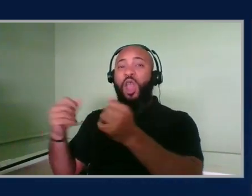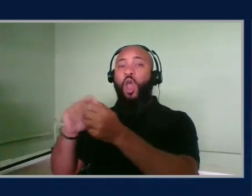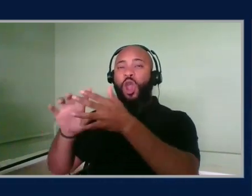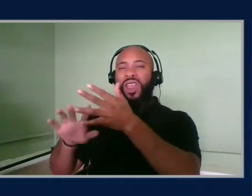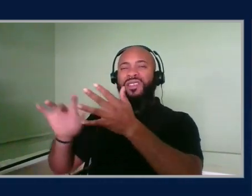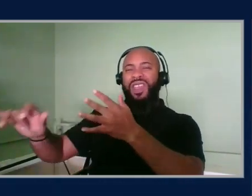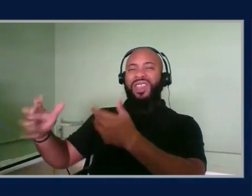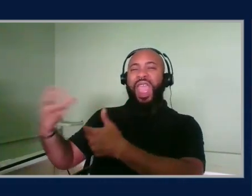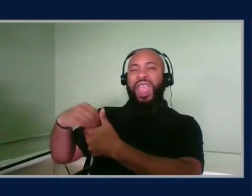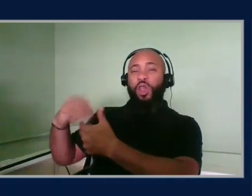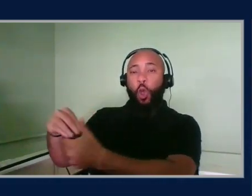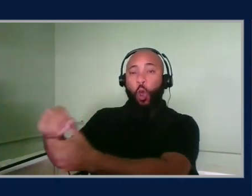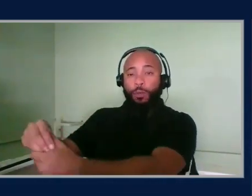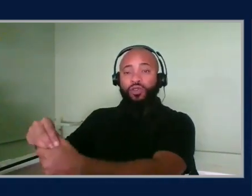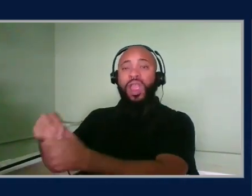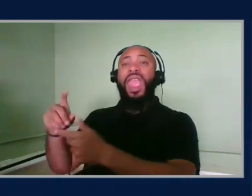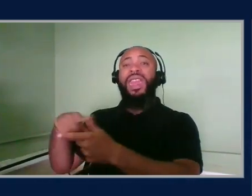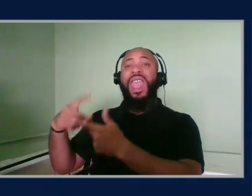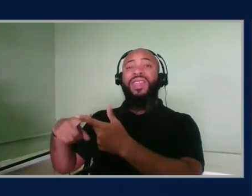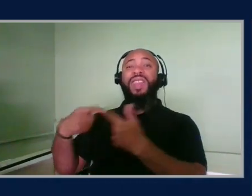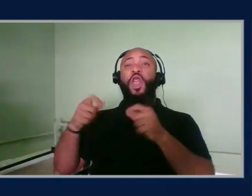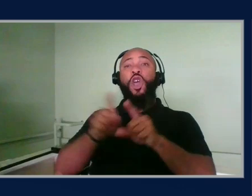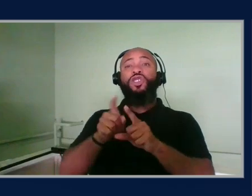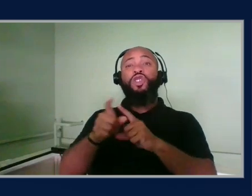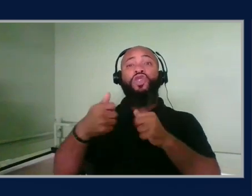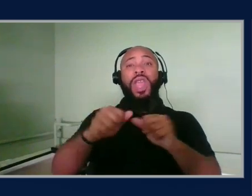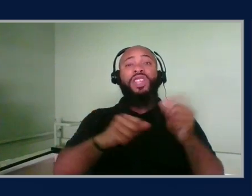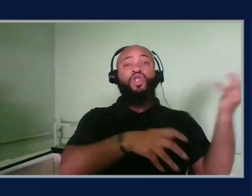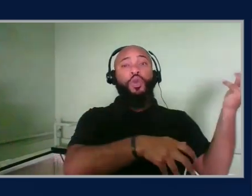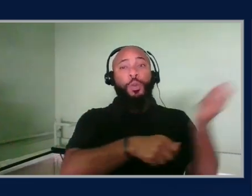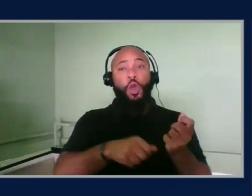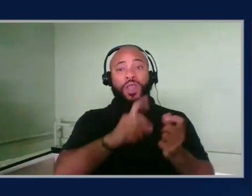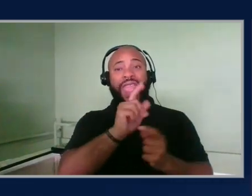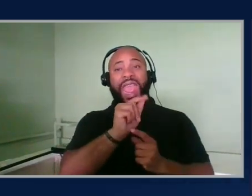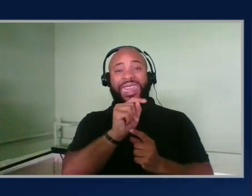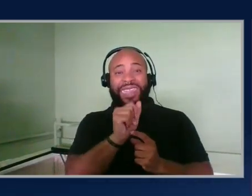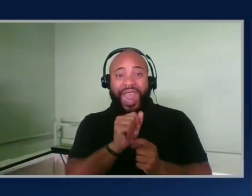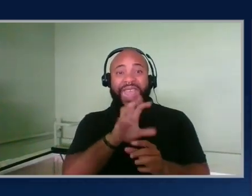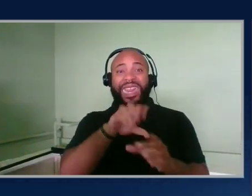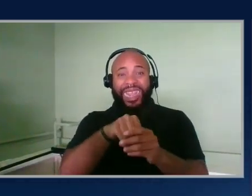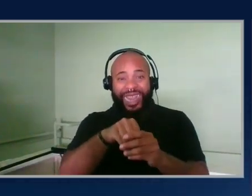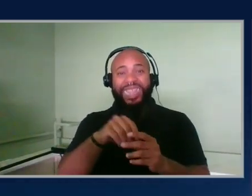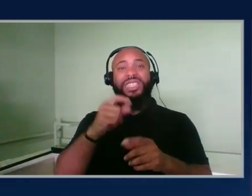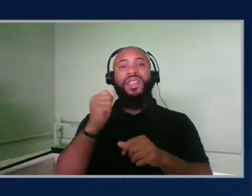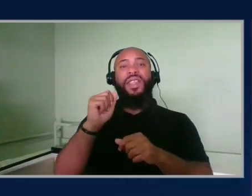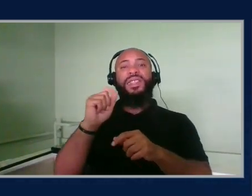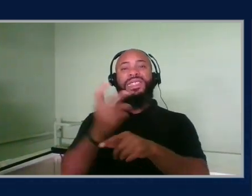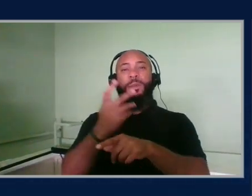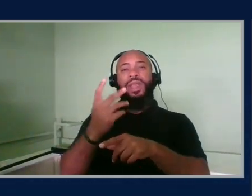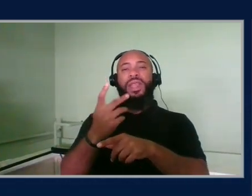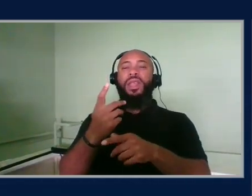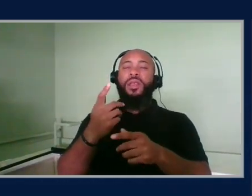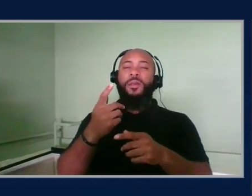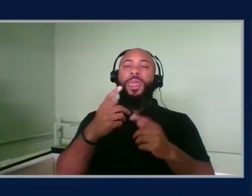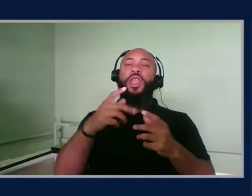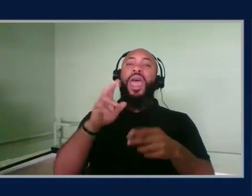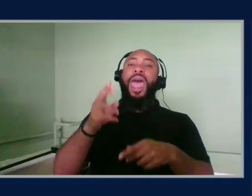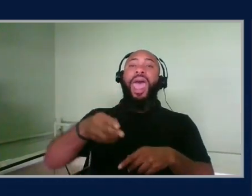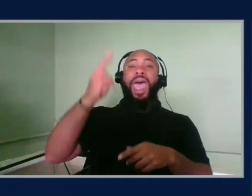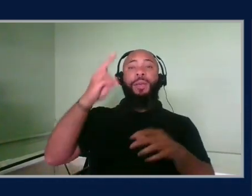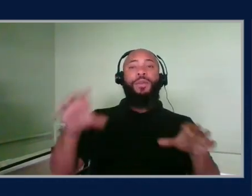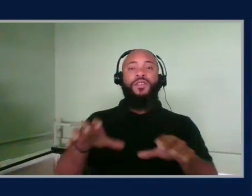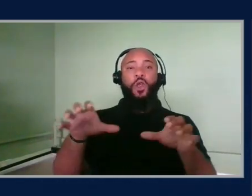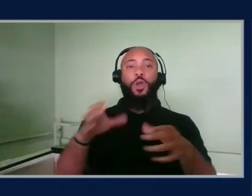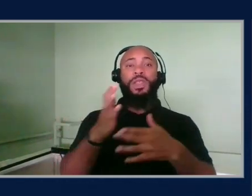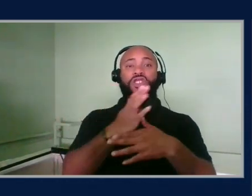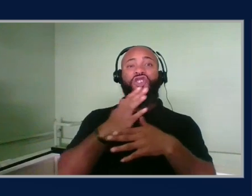pulling data into that file layer. And typically what they're doing is they're using a really high performance shared file system to do this, so all the nodes in their